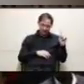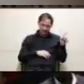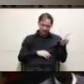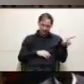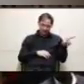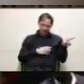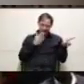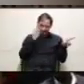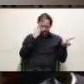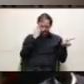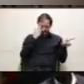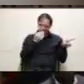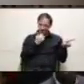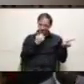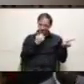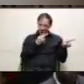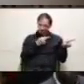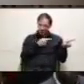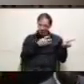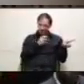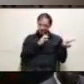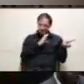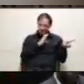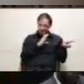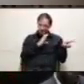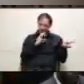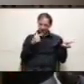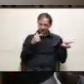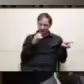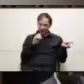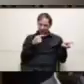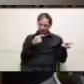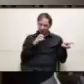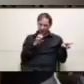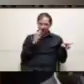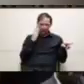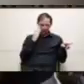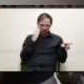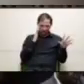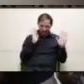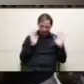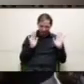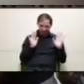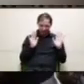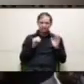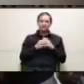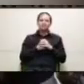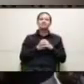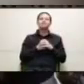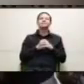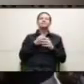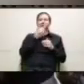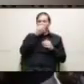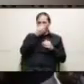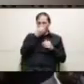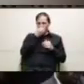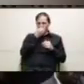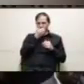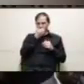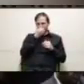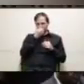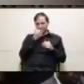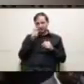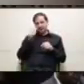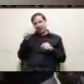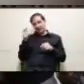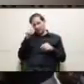No. I know who's MEC Khosho. Let's leave that part. Let's get the questions. No, thanks, Chair. Chair, I